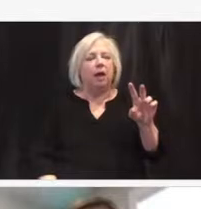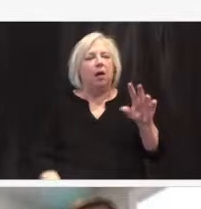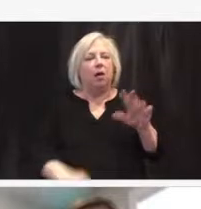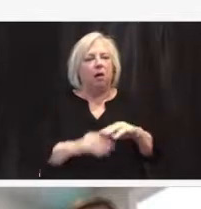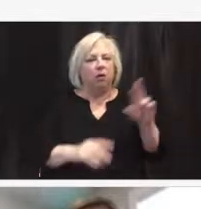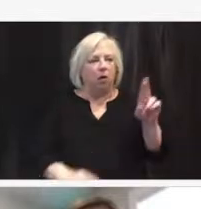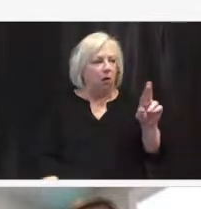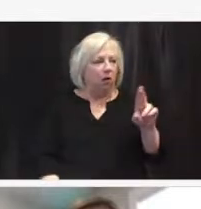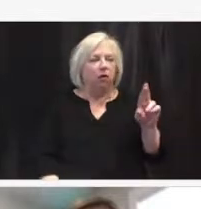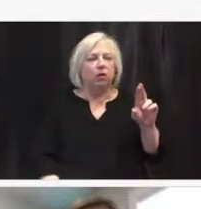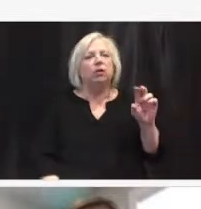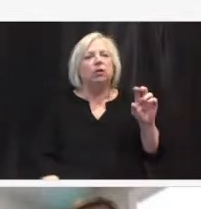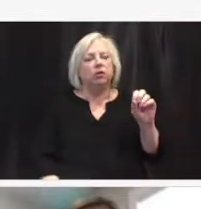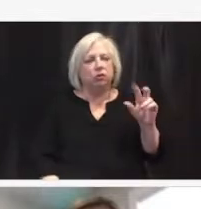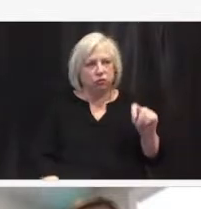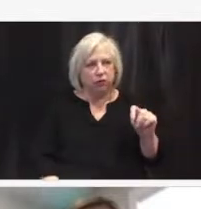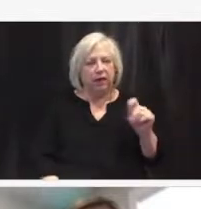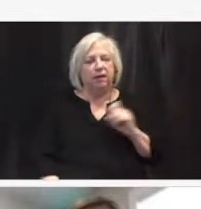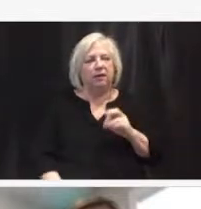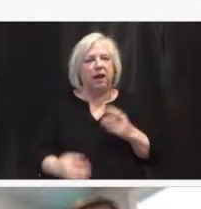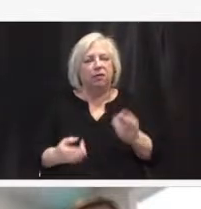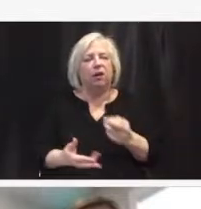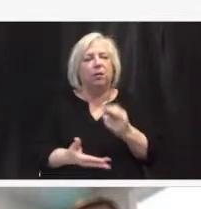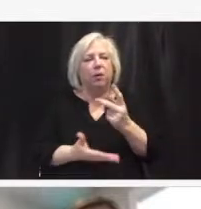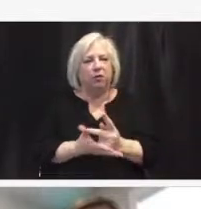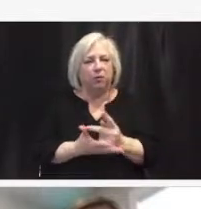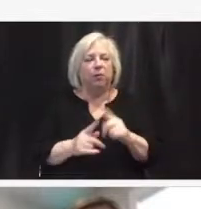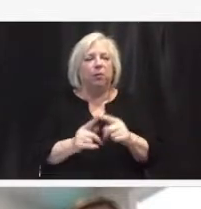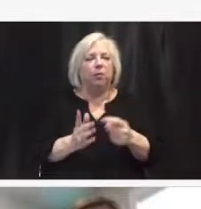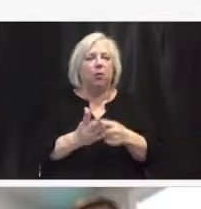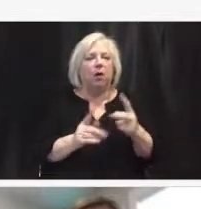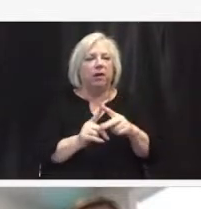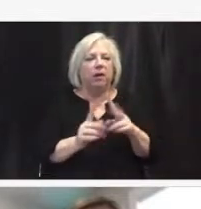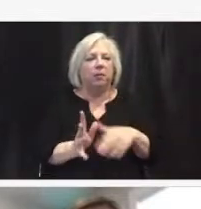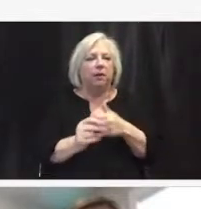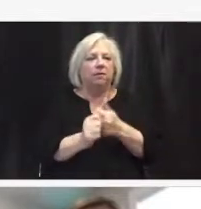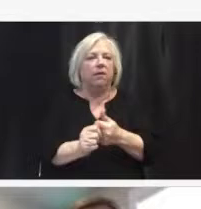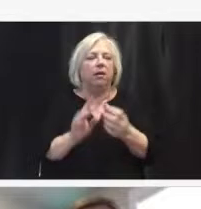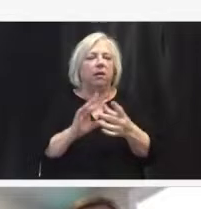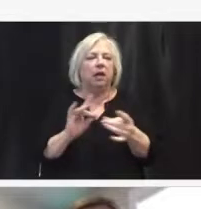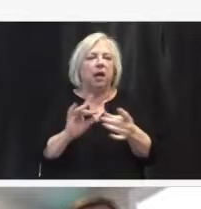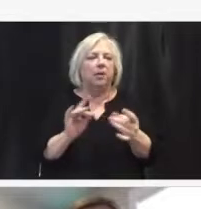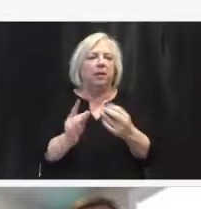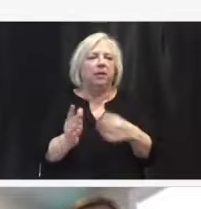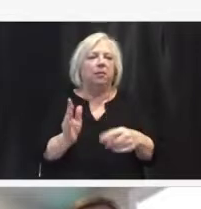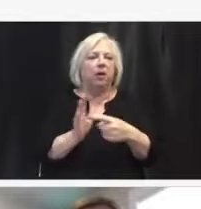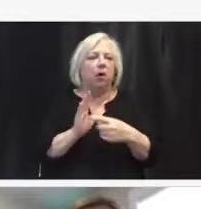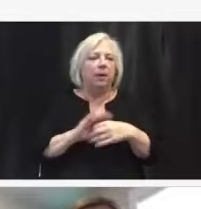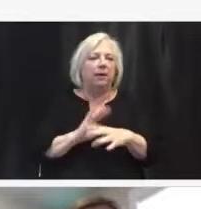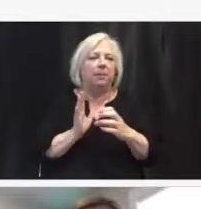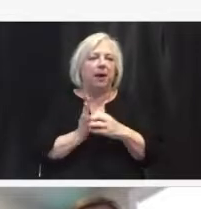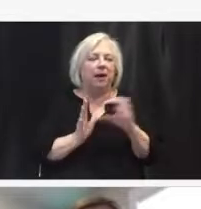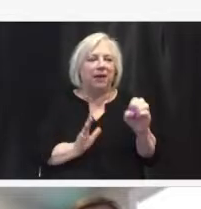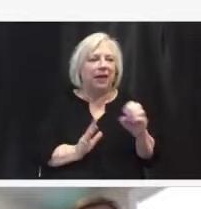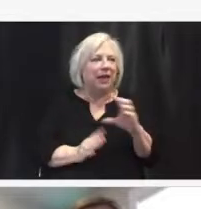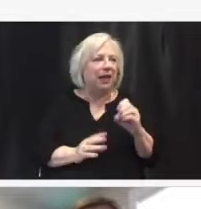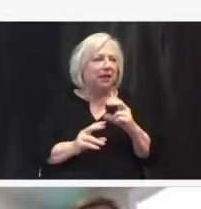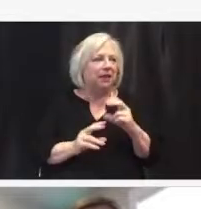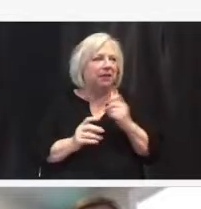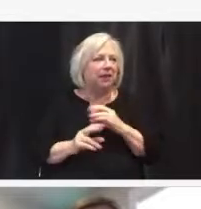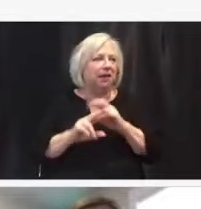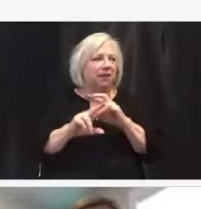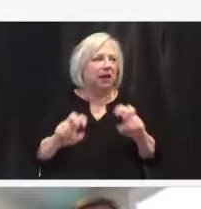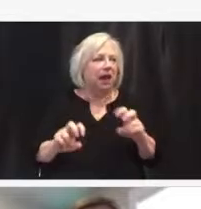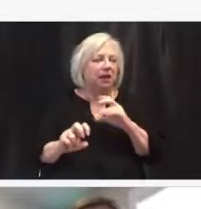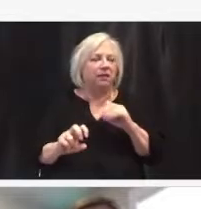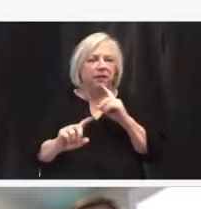recommends approval of the PDC zoning request, subject to compliance with the comments and conditions noted in paragraph E and the staff analysis of the agenda staff